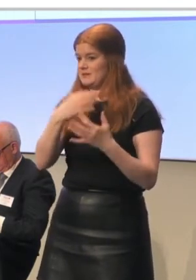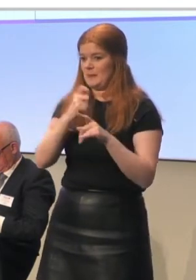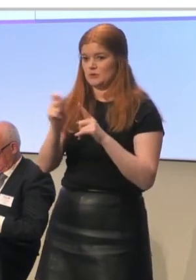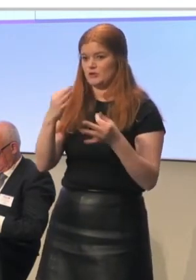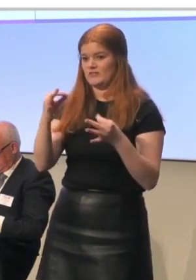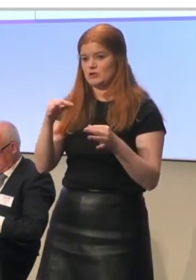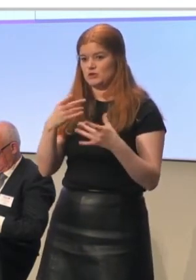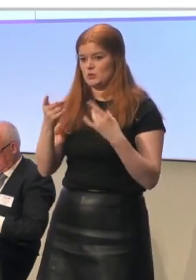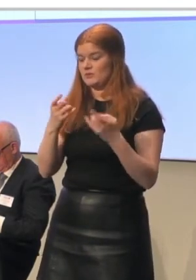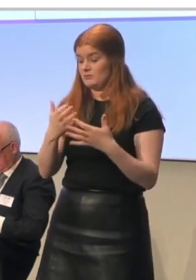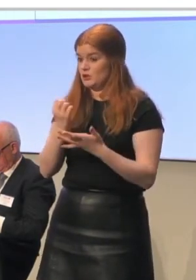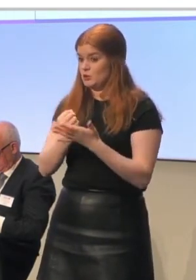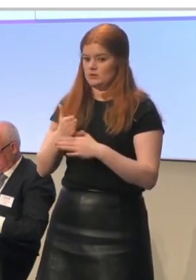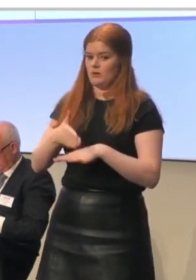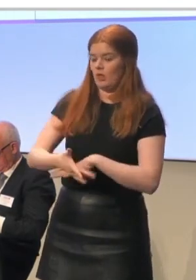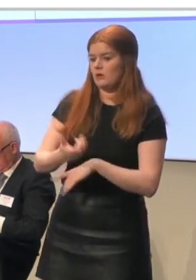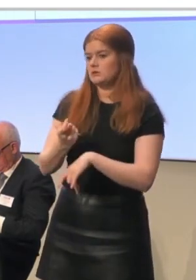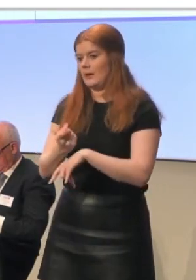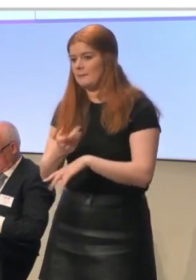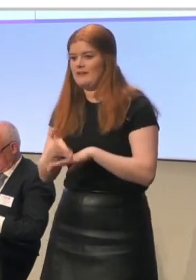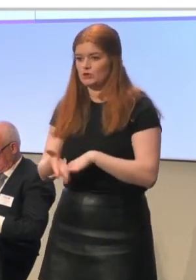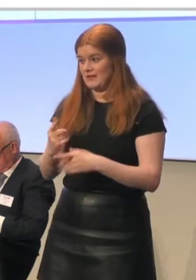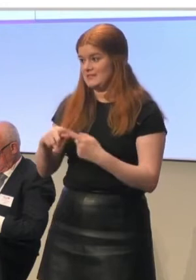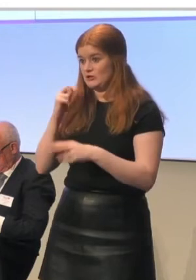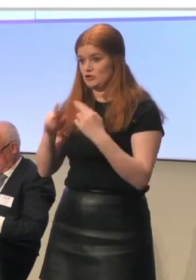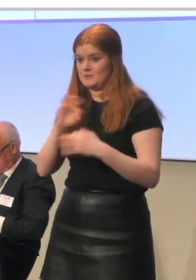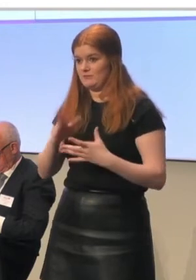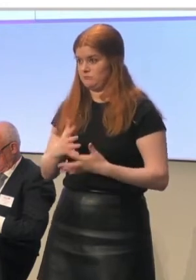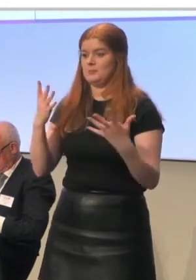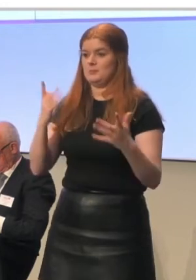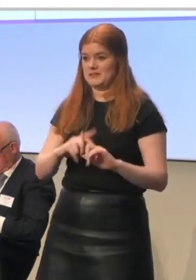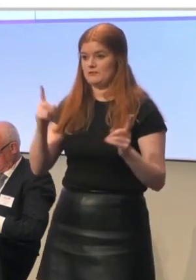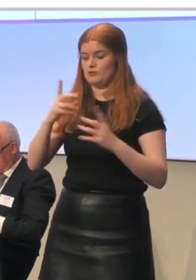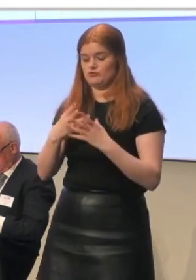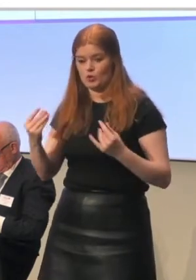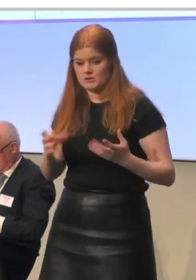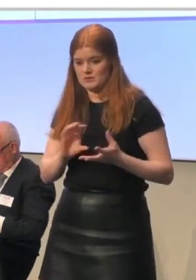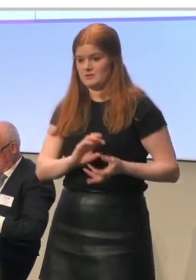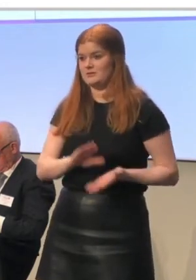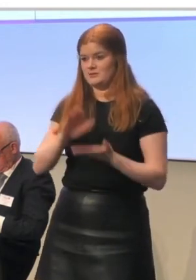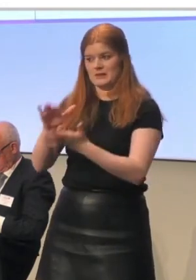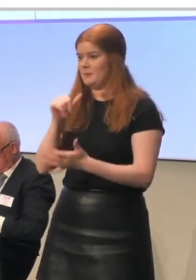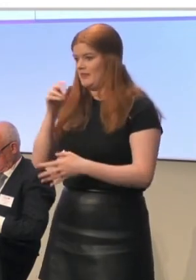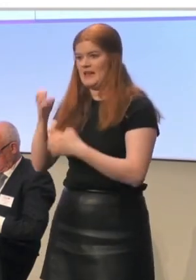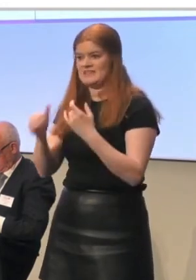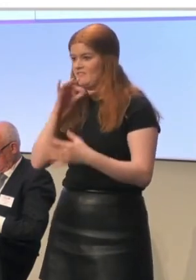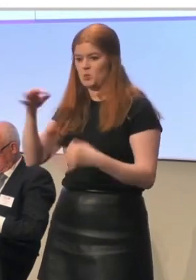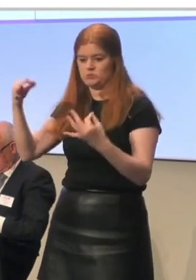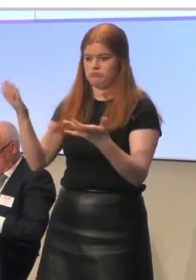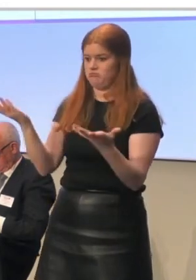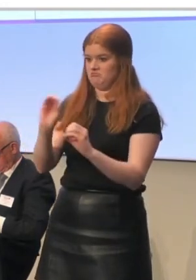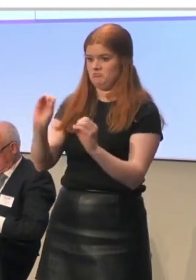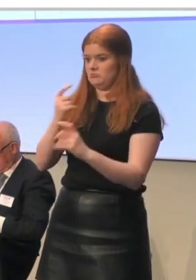Students spend so much time and effort, and the teachers as well, creating hugely differentiated resources, but they're left with no paperwork,